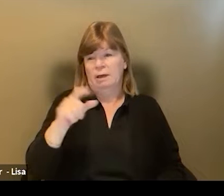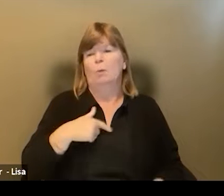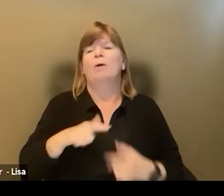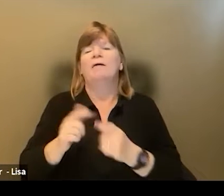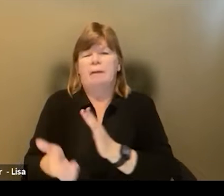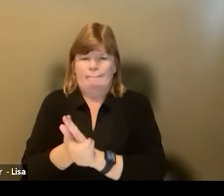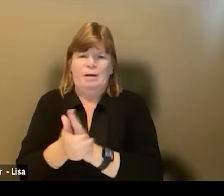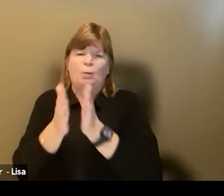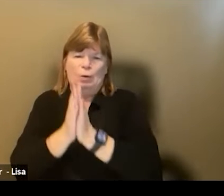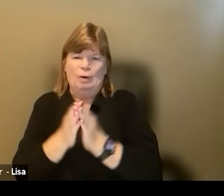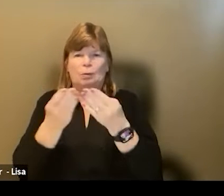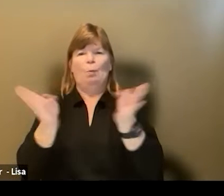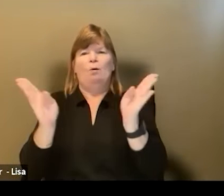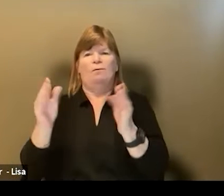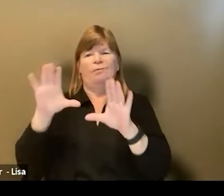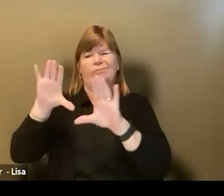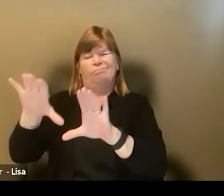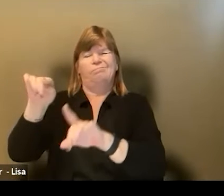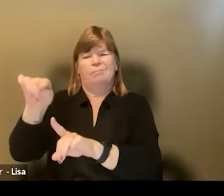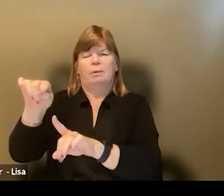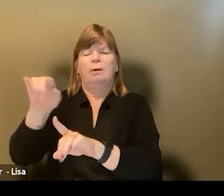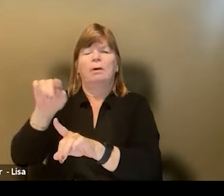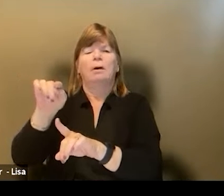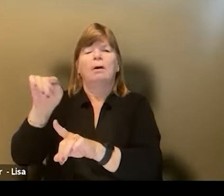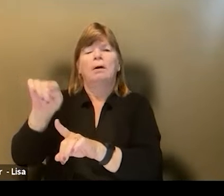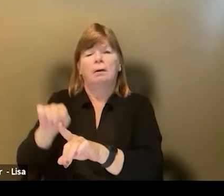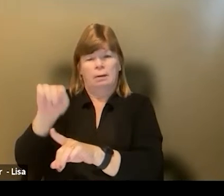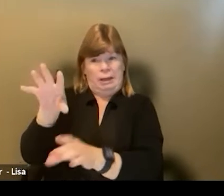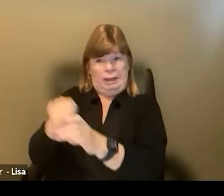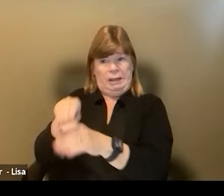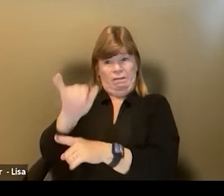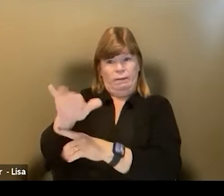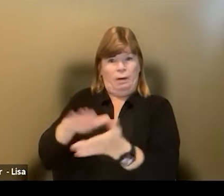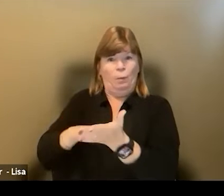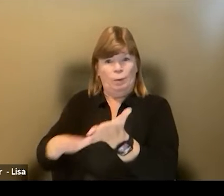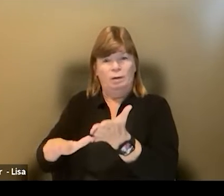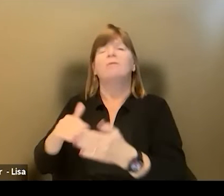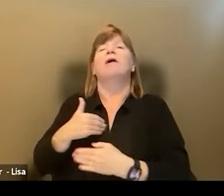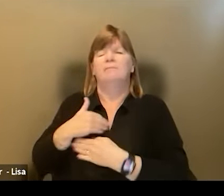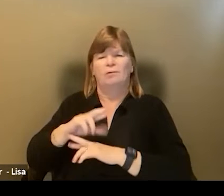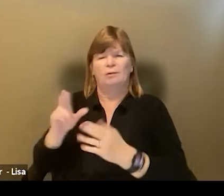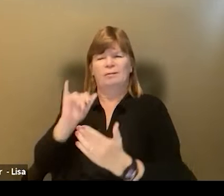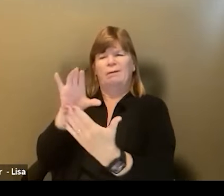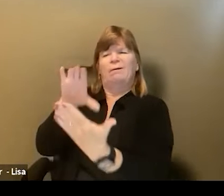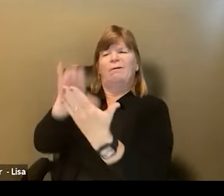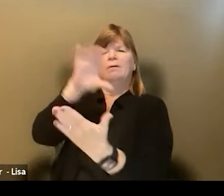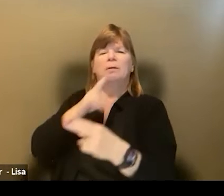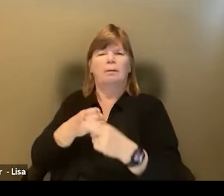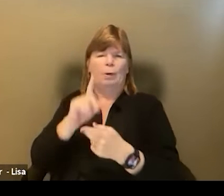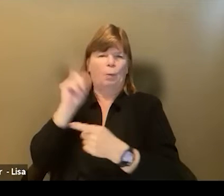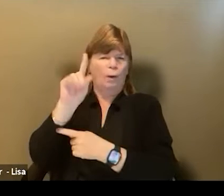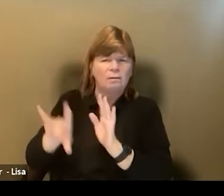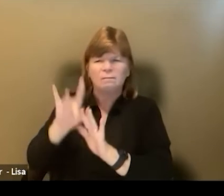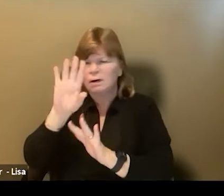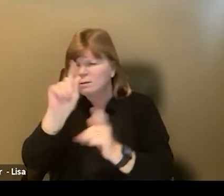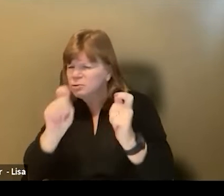amendment request overview section, and that is within that specific waiver is the section that lists where changes are